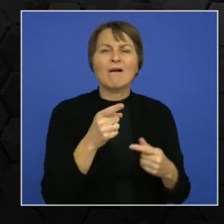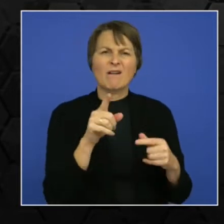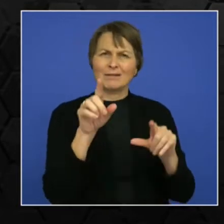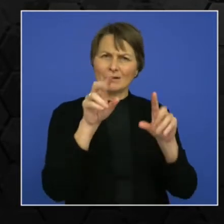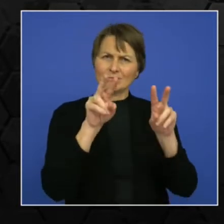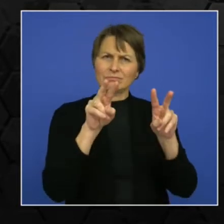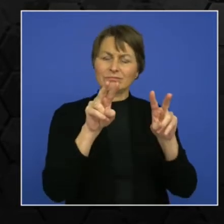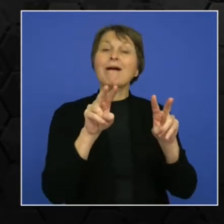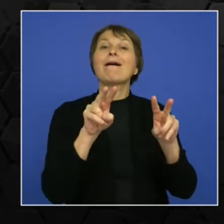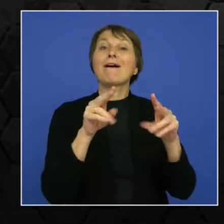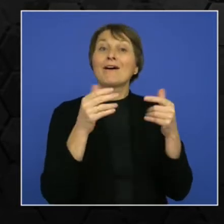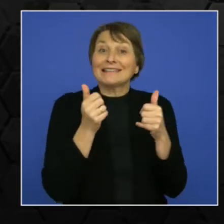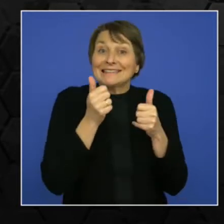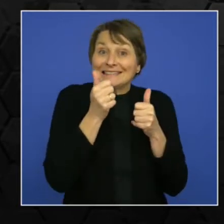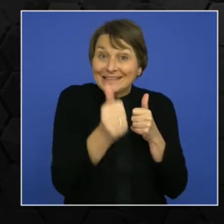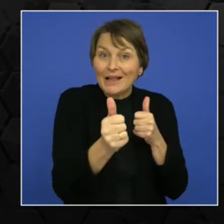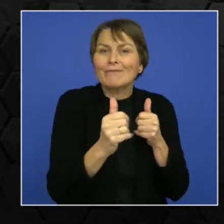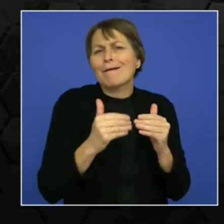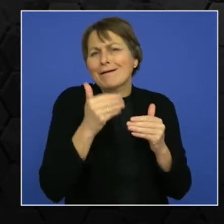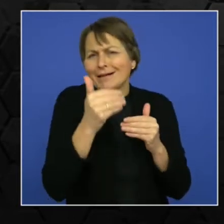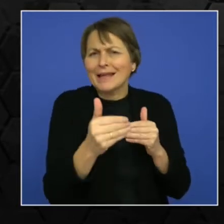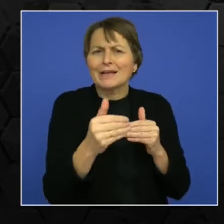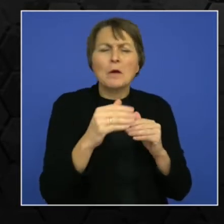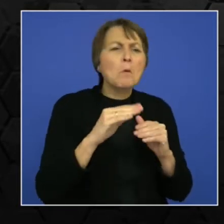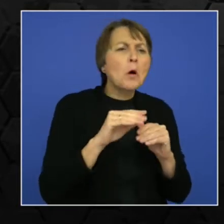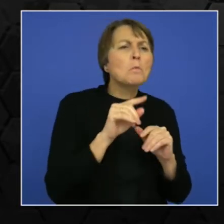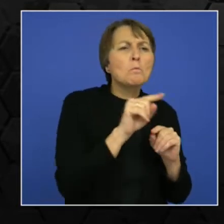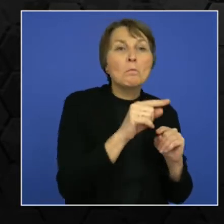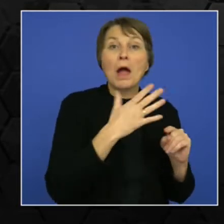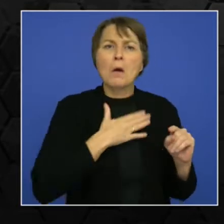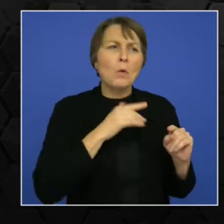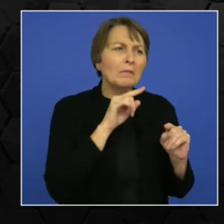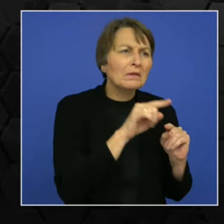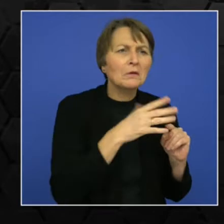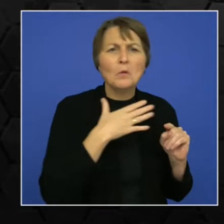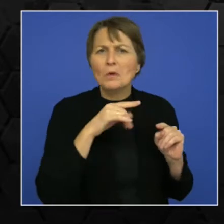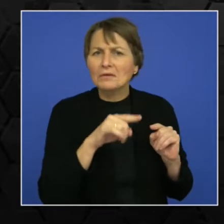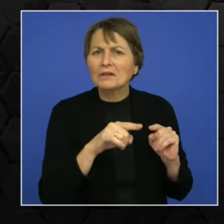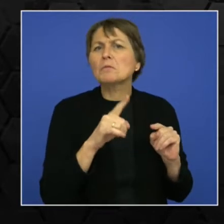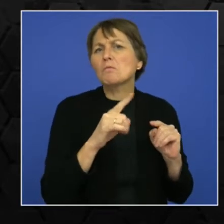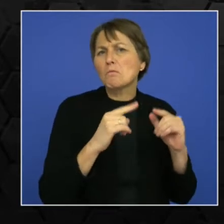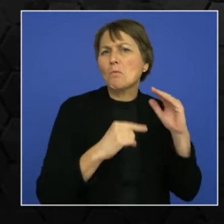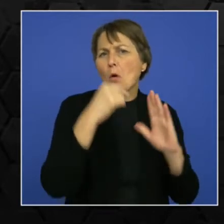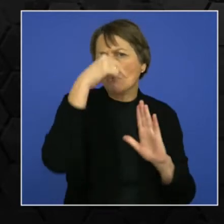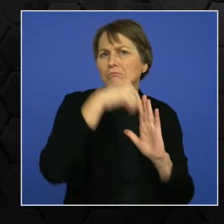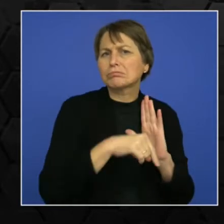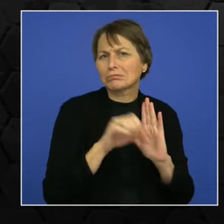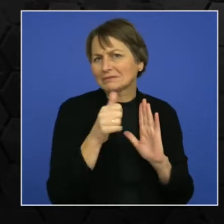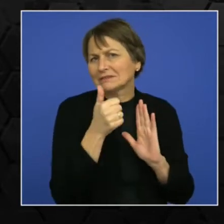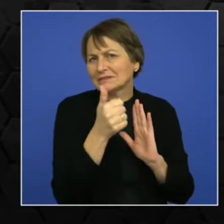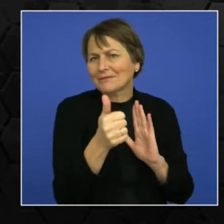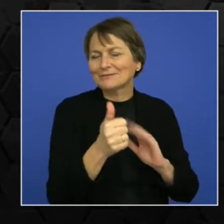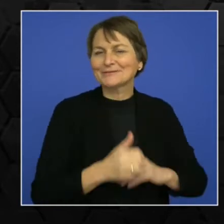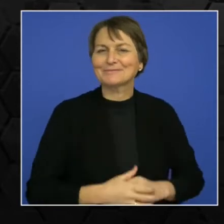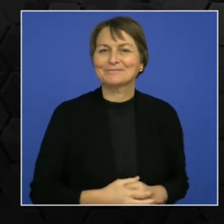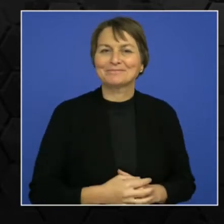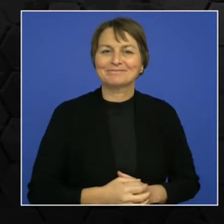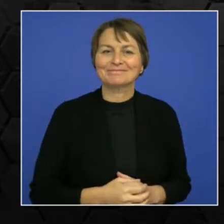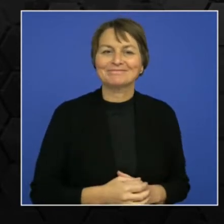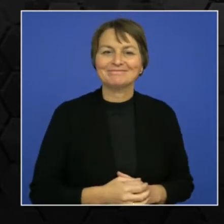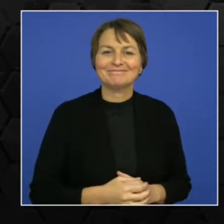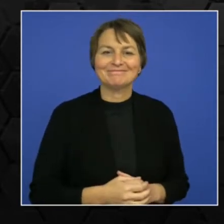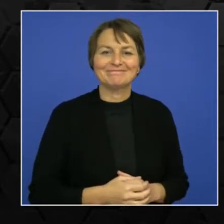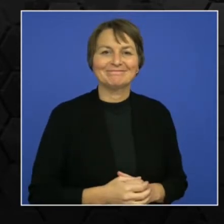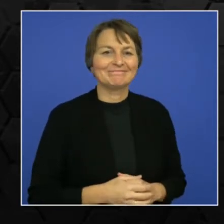go and research more and like more regarding the other topics if you really want. So like coming to the